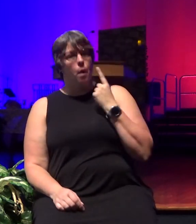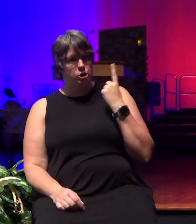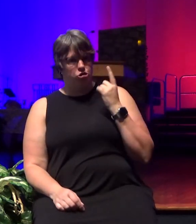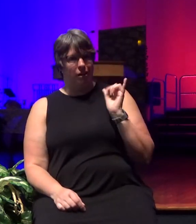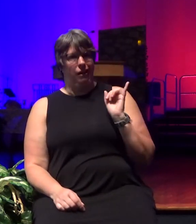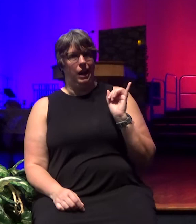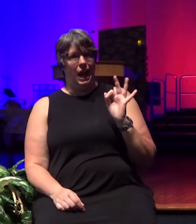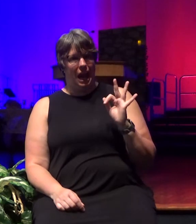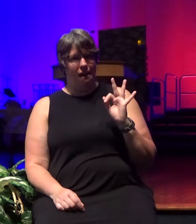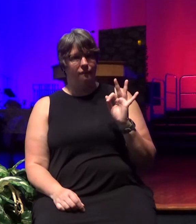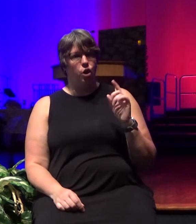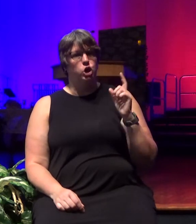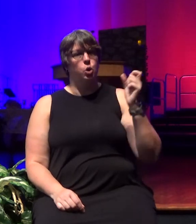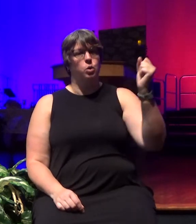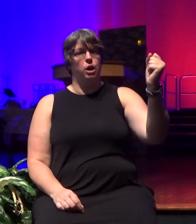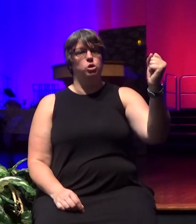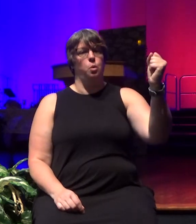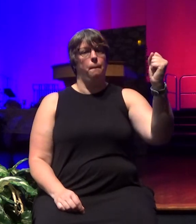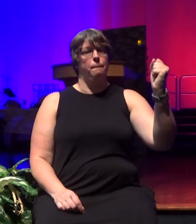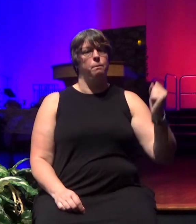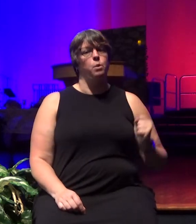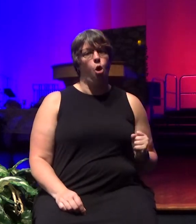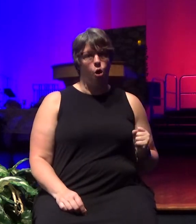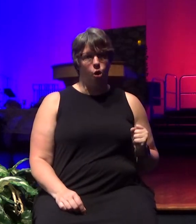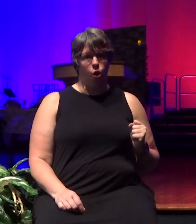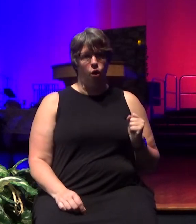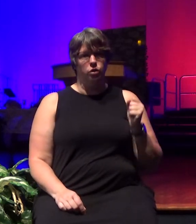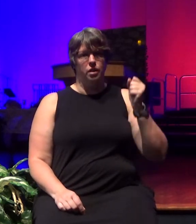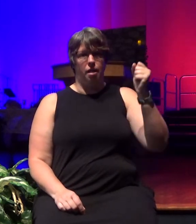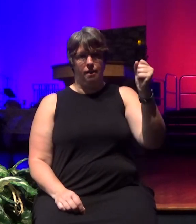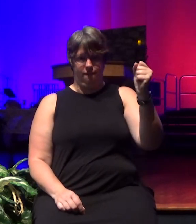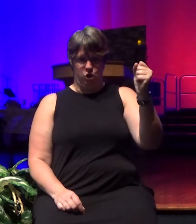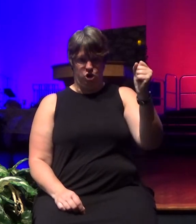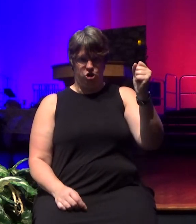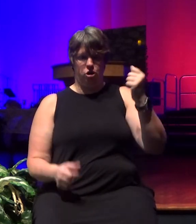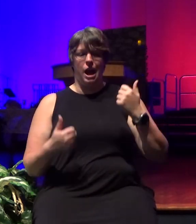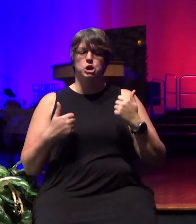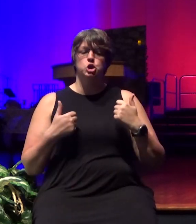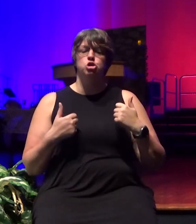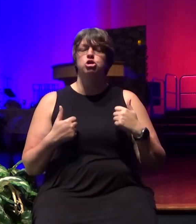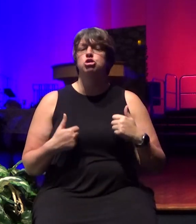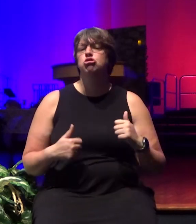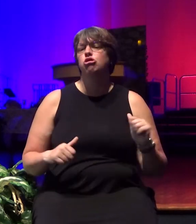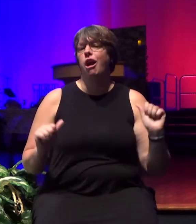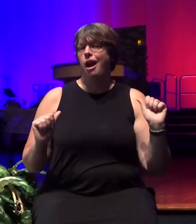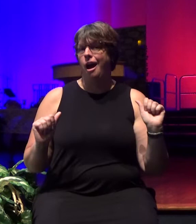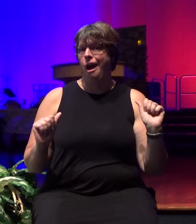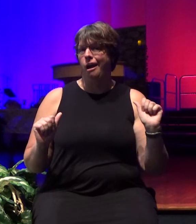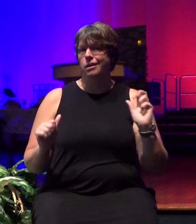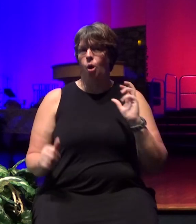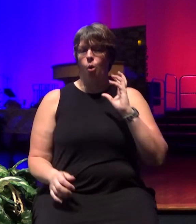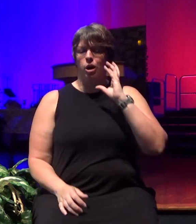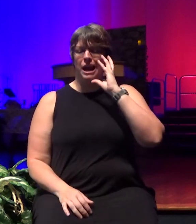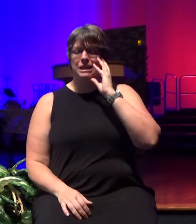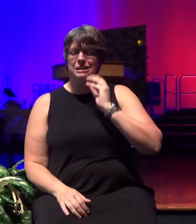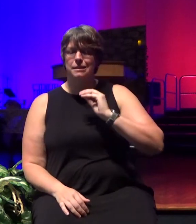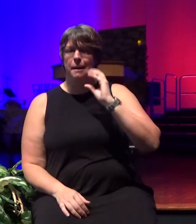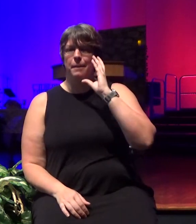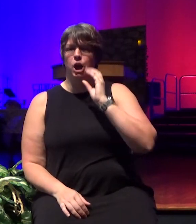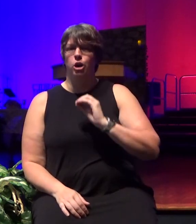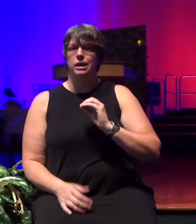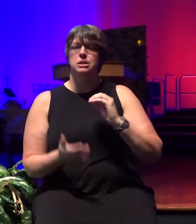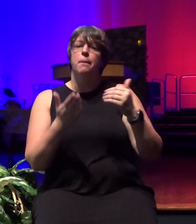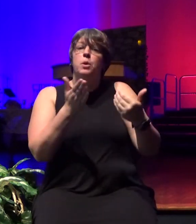bit? Try some new things. Experience, explore, discover. That's why we're